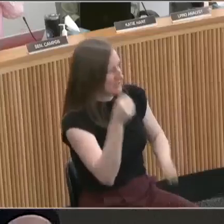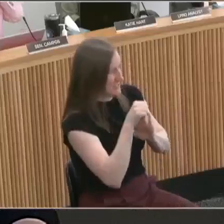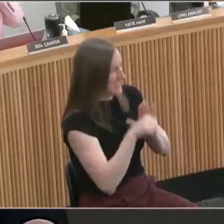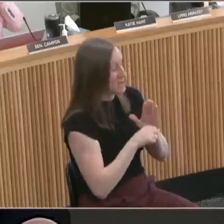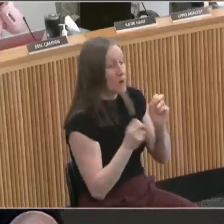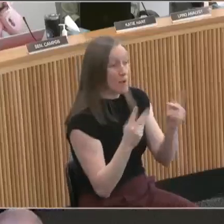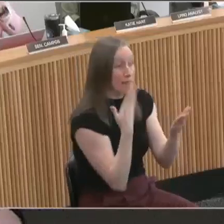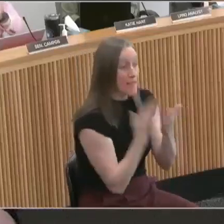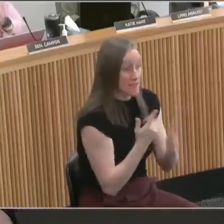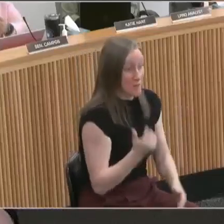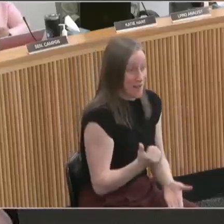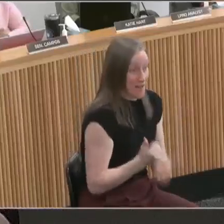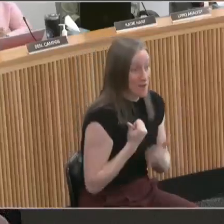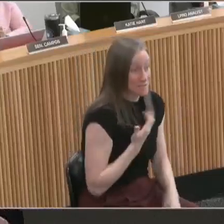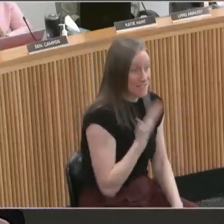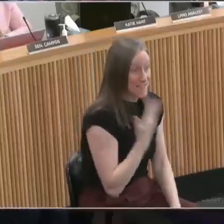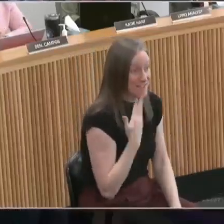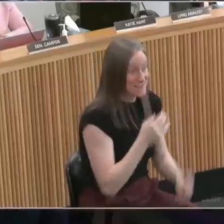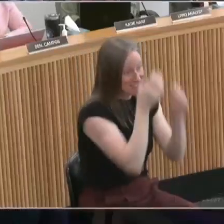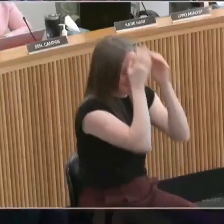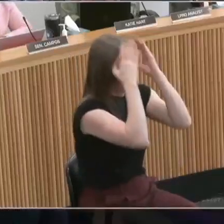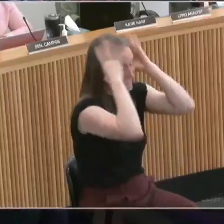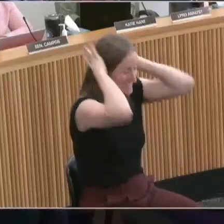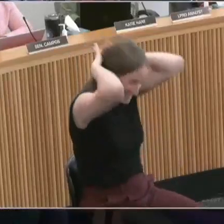that's helpful. Thank you.